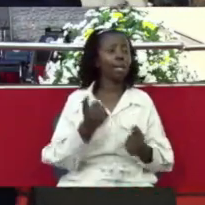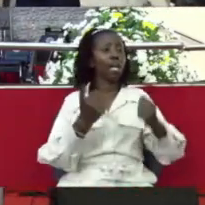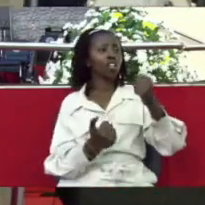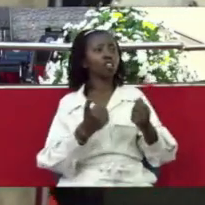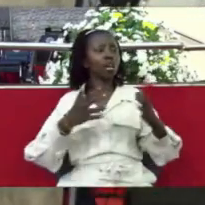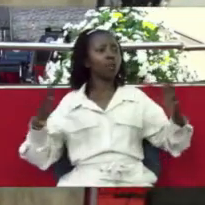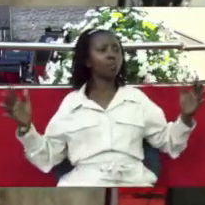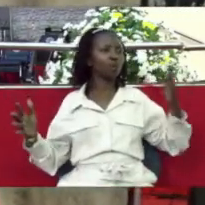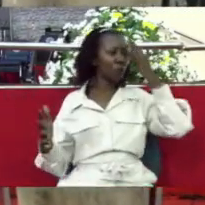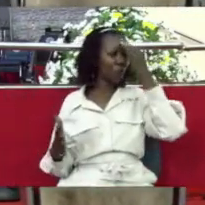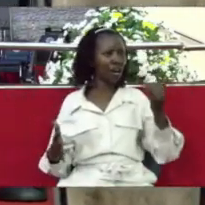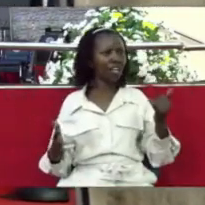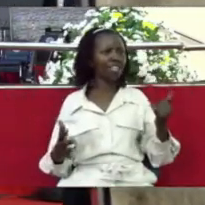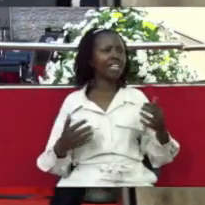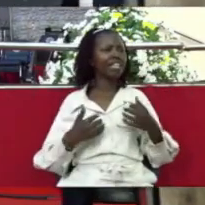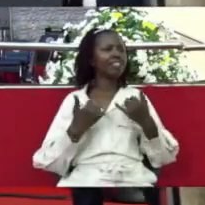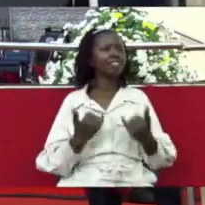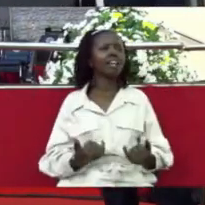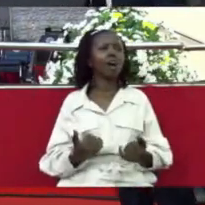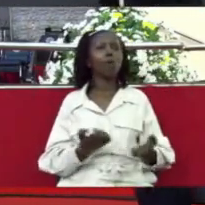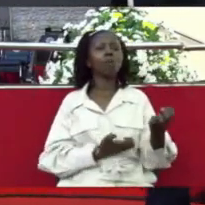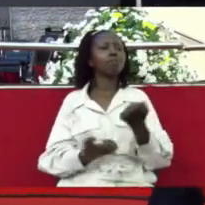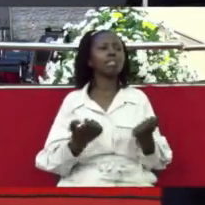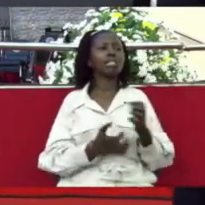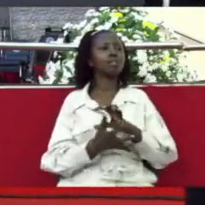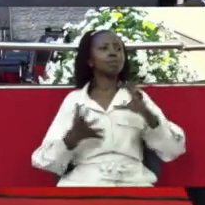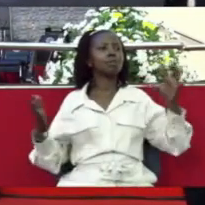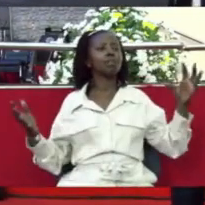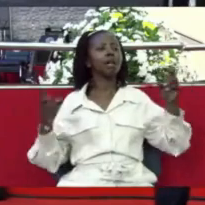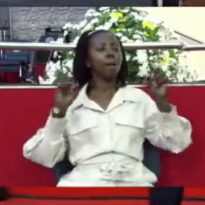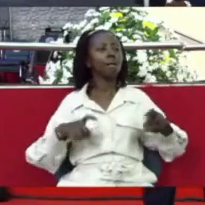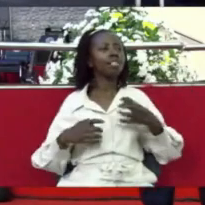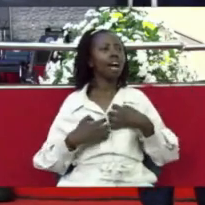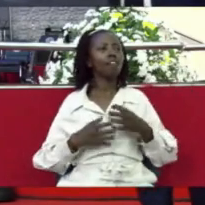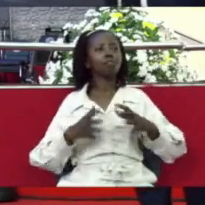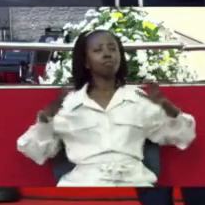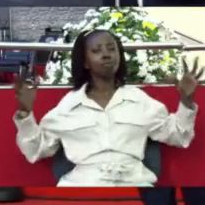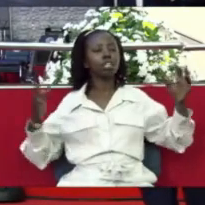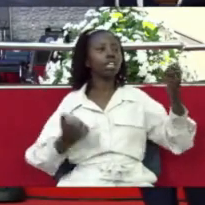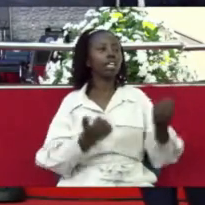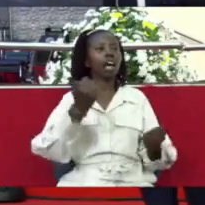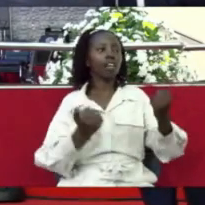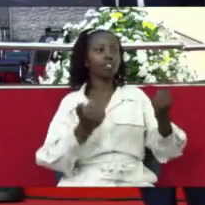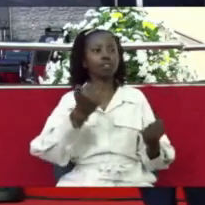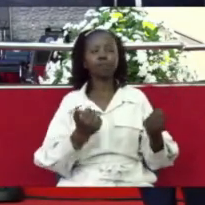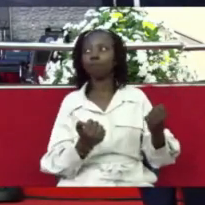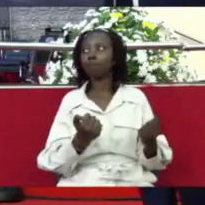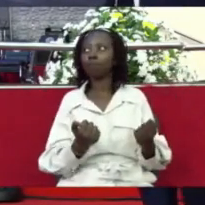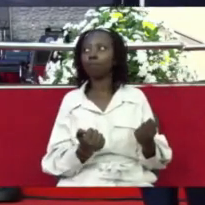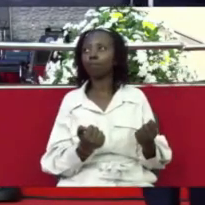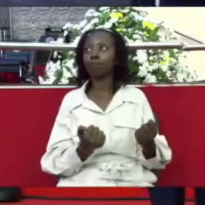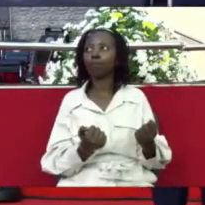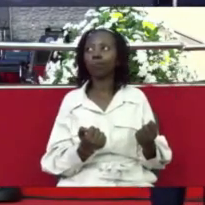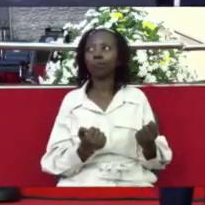not sufficient to keep these stores fully supplied. Akaniambia sasa naelekea kununua lori yangu ya tatu kwa sababu lori mbili ambazo niko